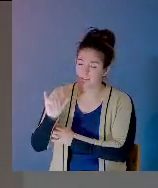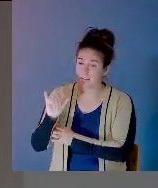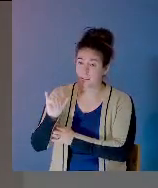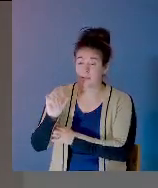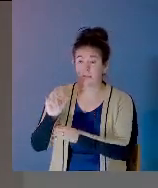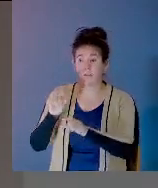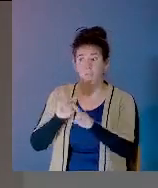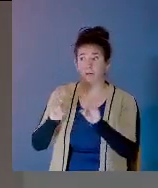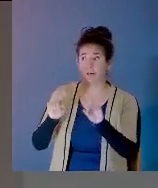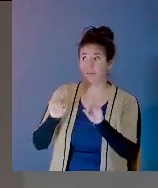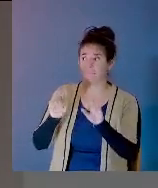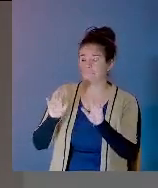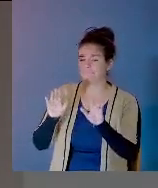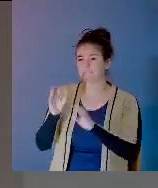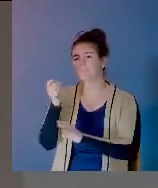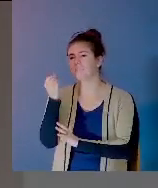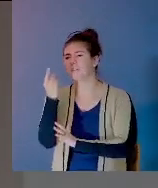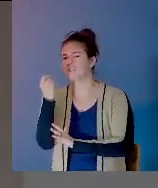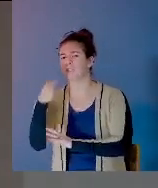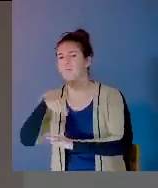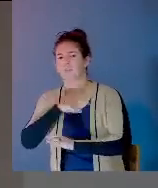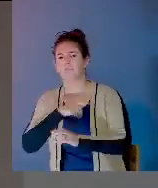with you over this past year out of